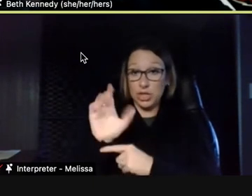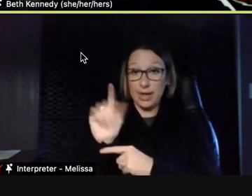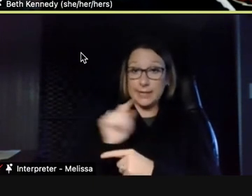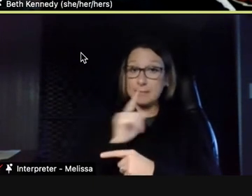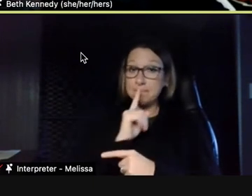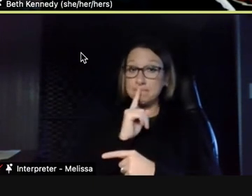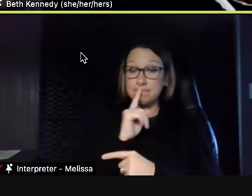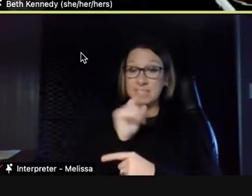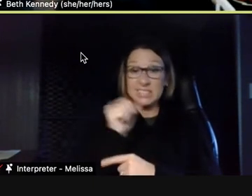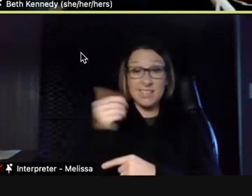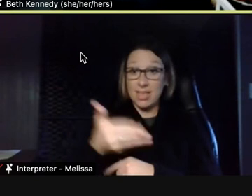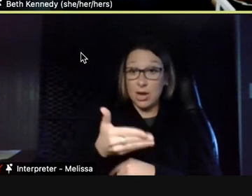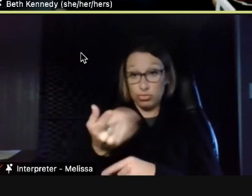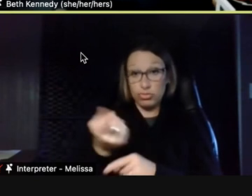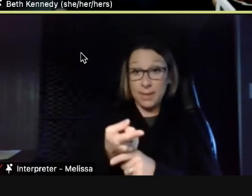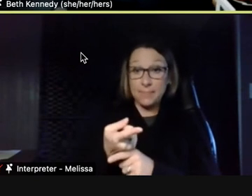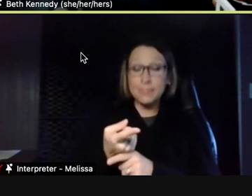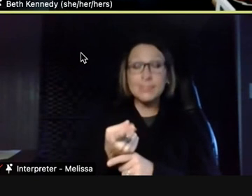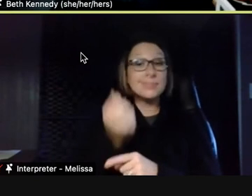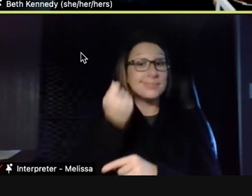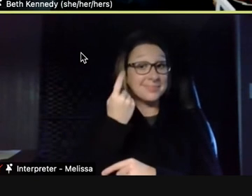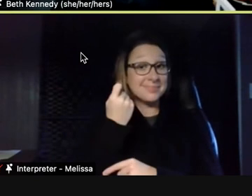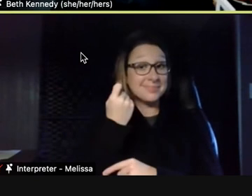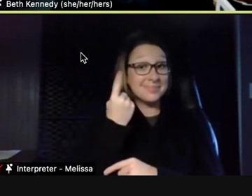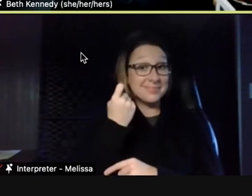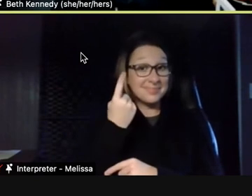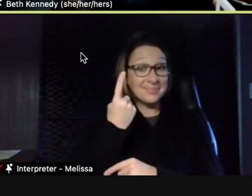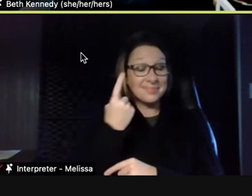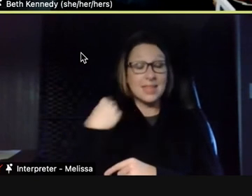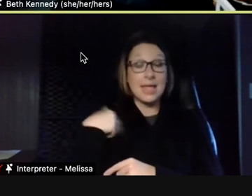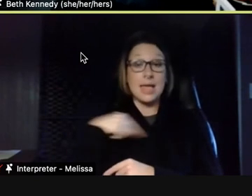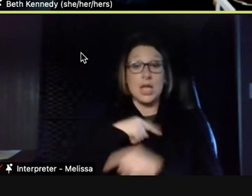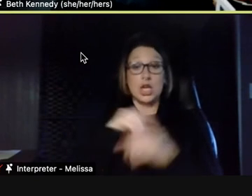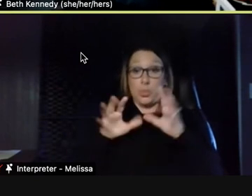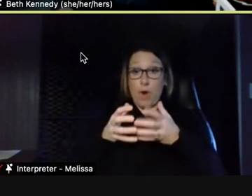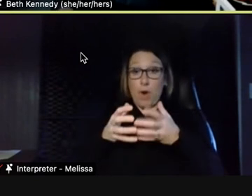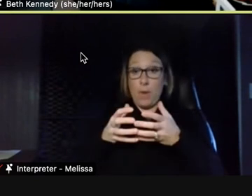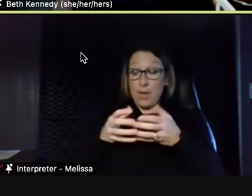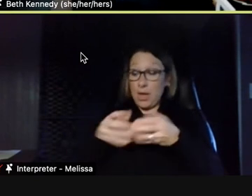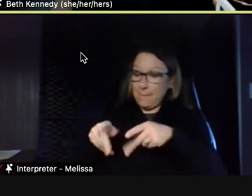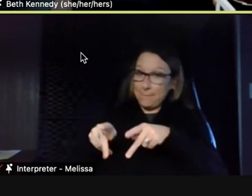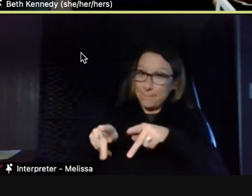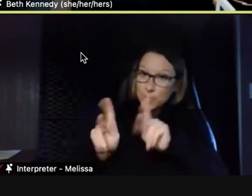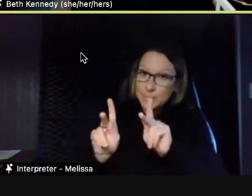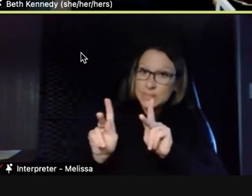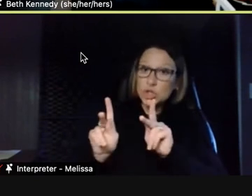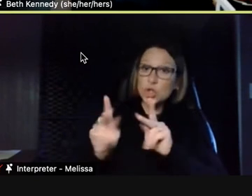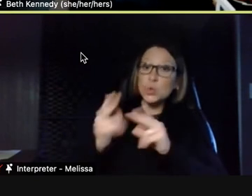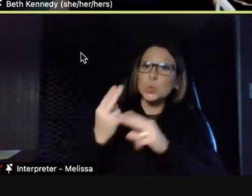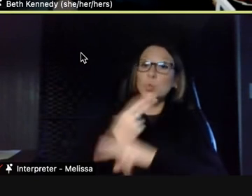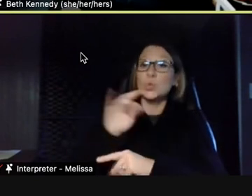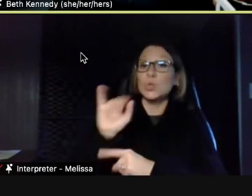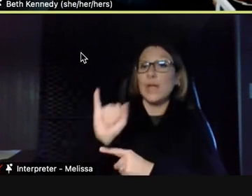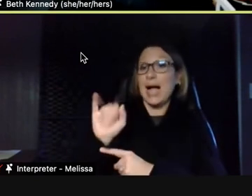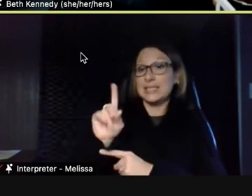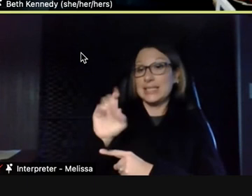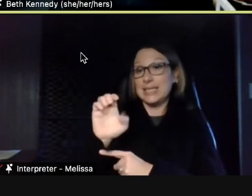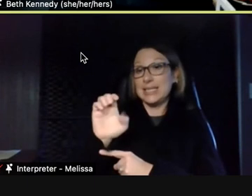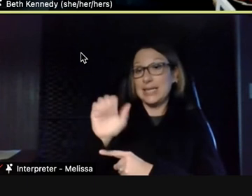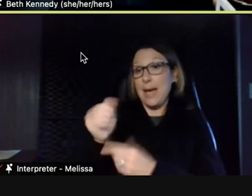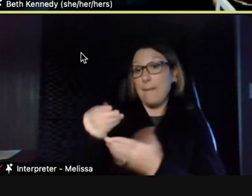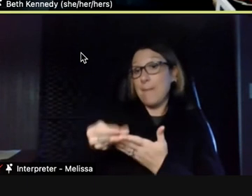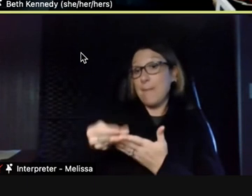not in there, you're right. But we as a department are going to give you permission to use IDEA money to pay